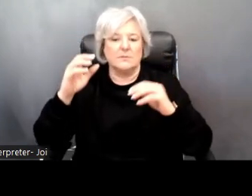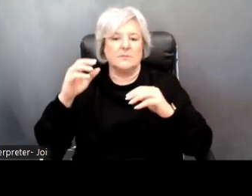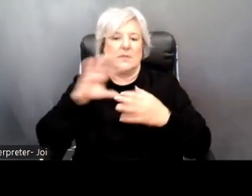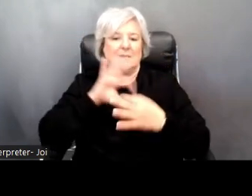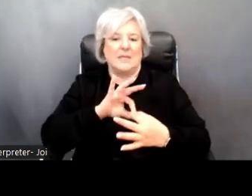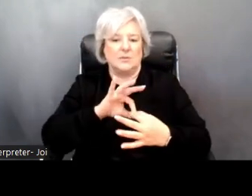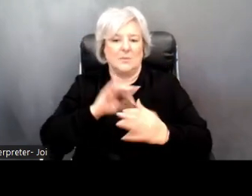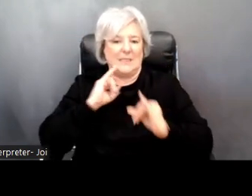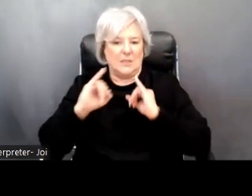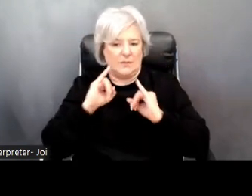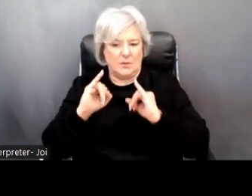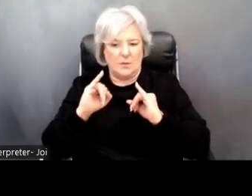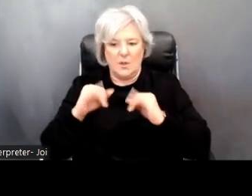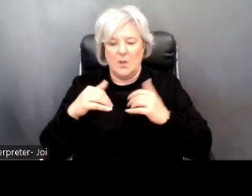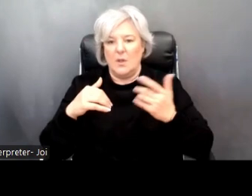have